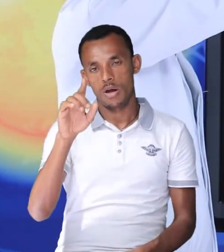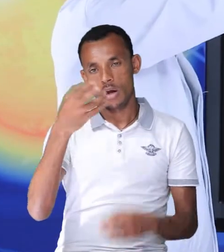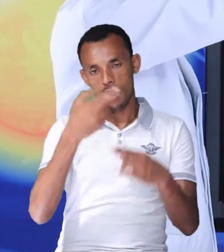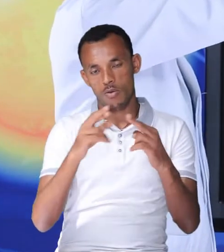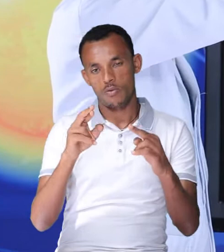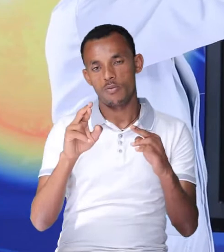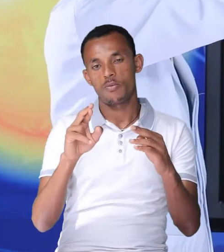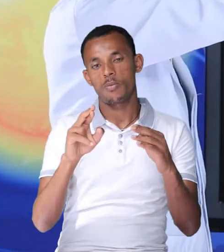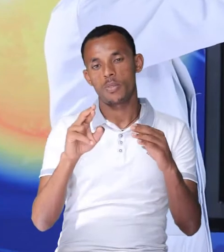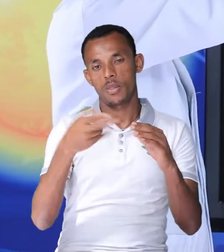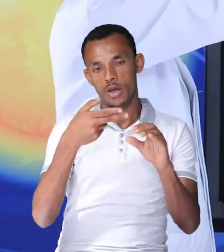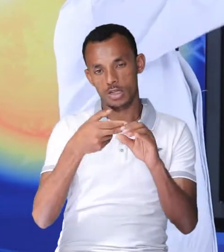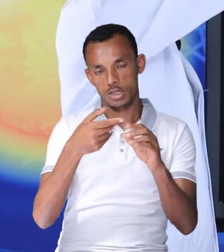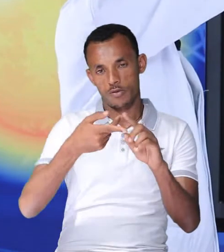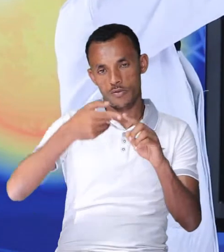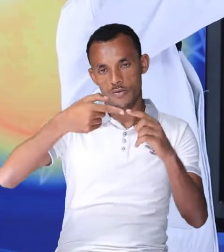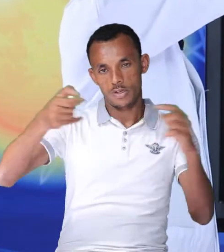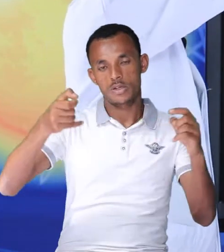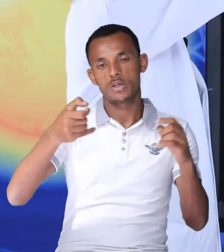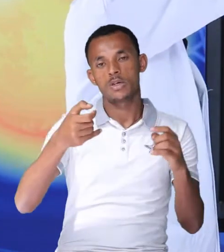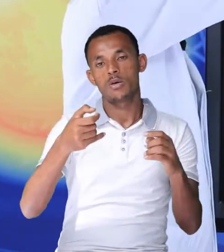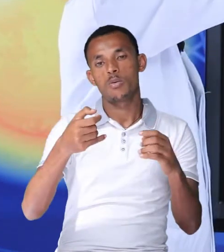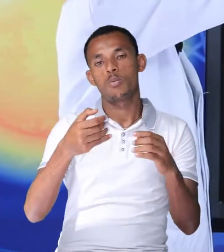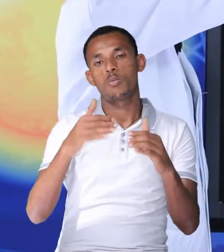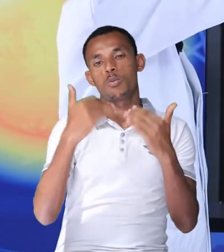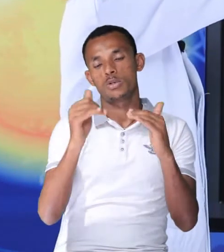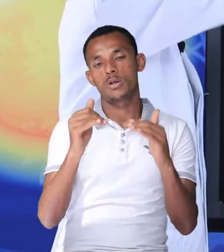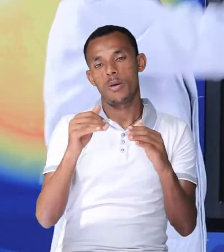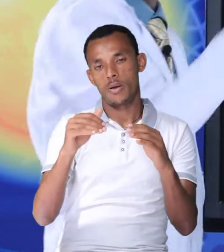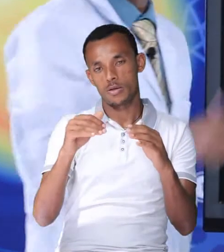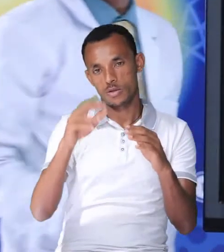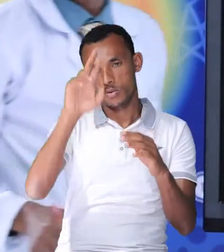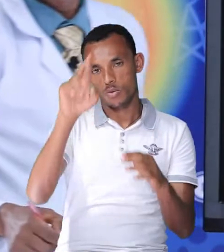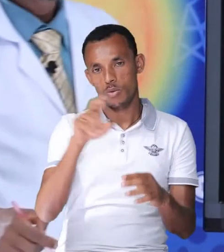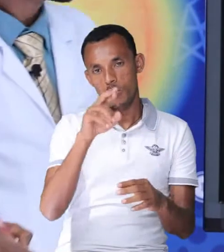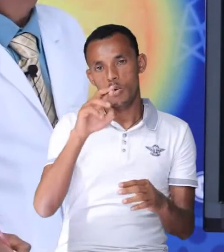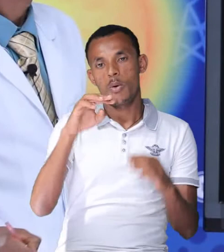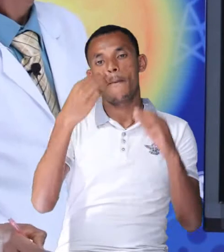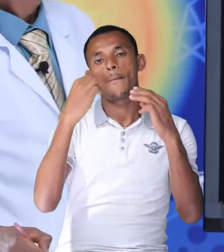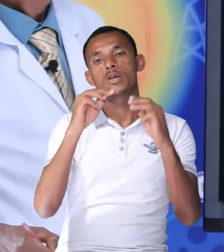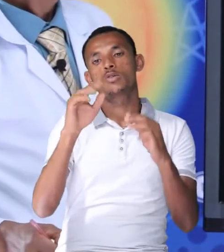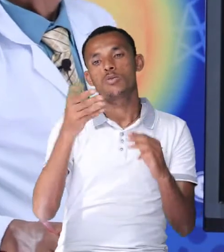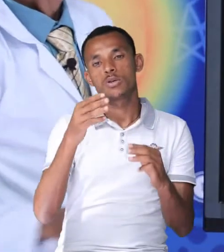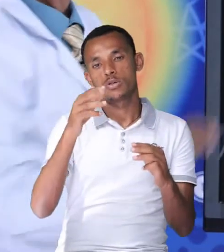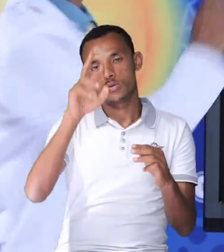is inversely proportional to the square root of mass or the square root of density,